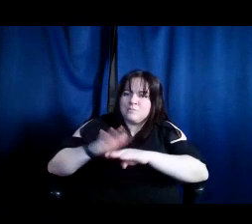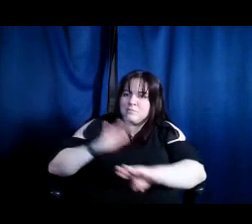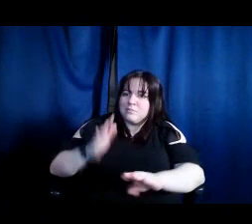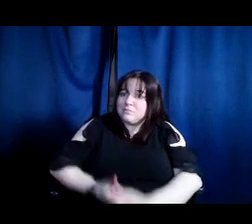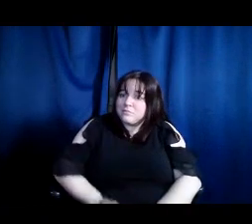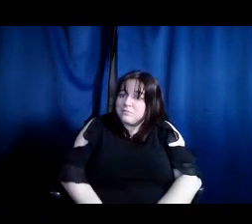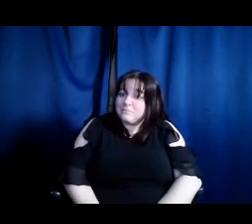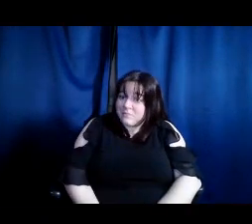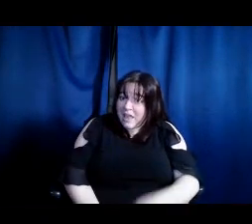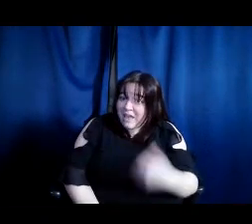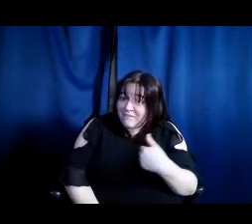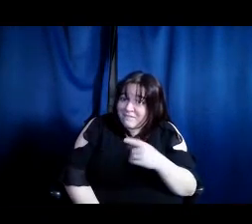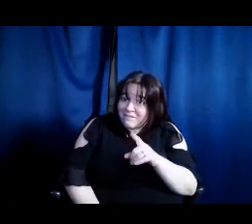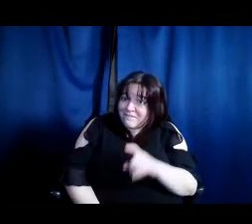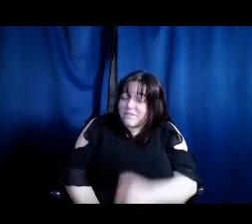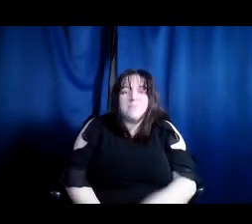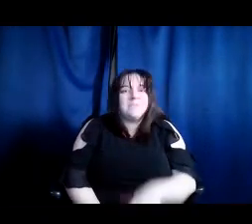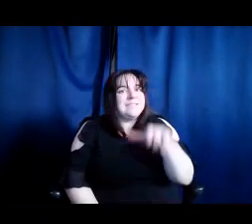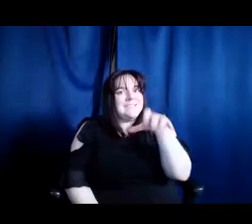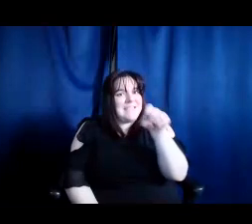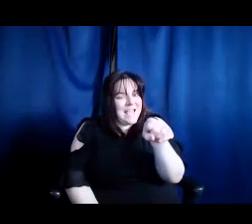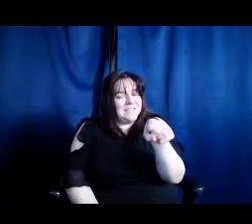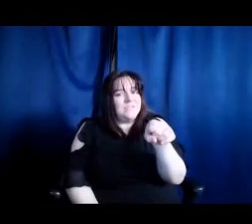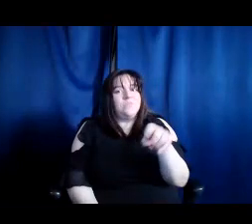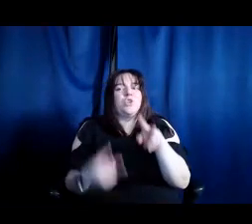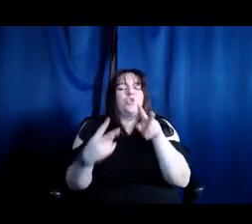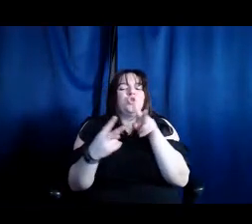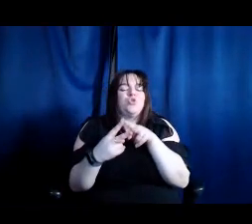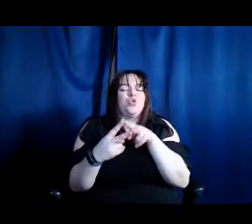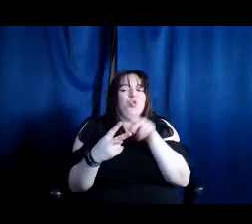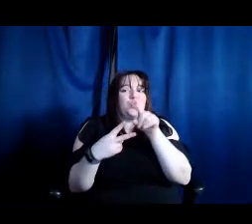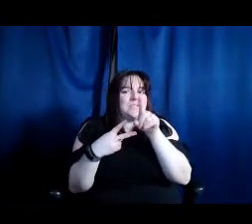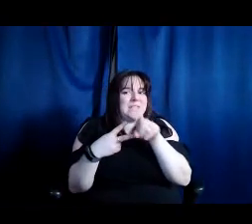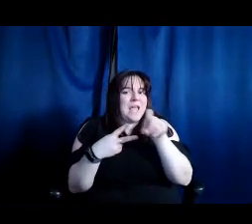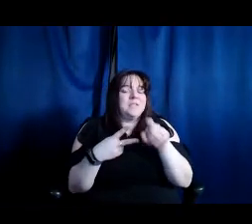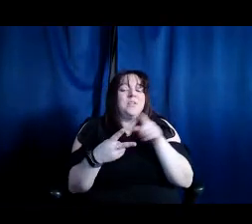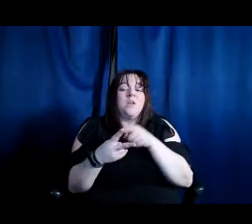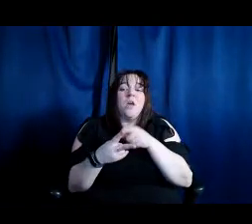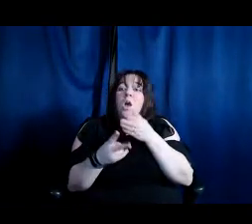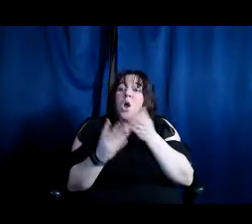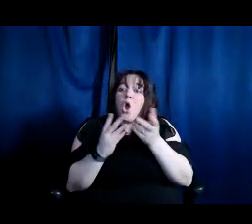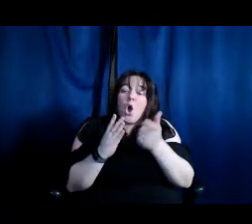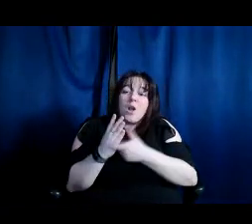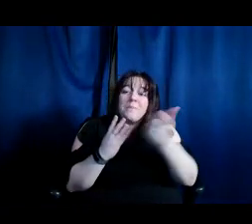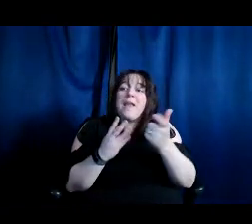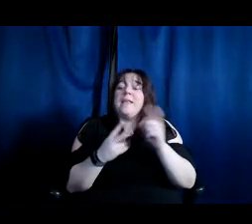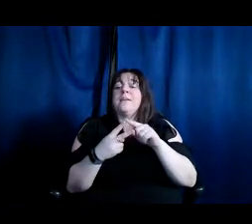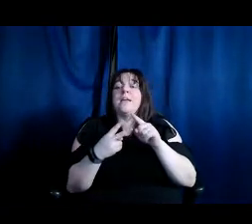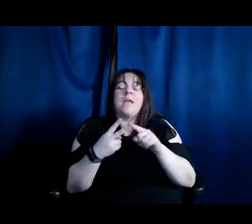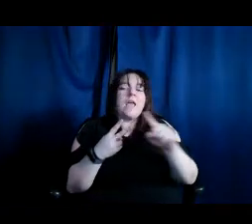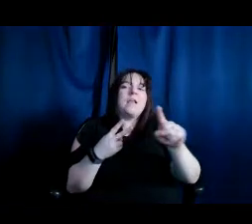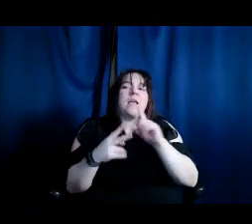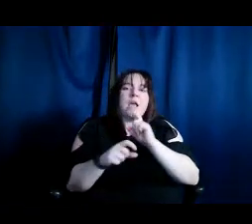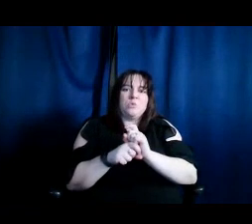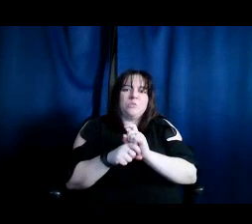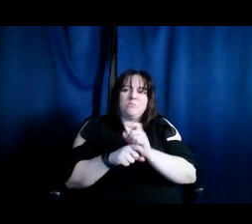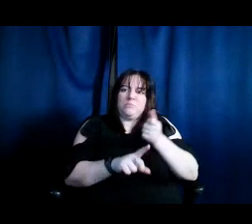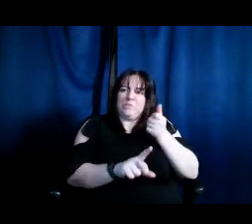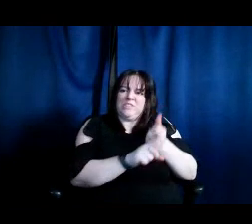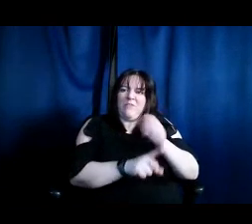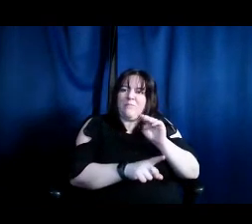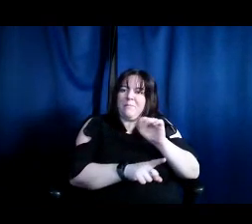There are, Alanna, thank you. There are two ways to test, automated and manually. Automated testing tools